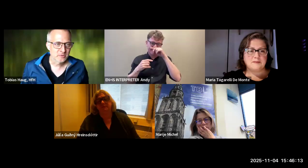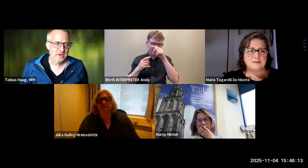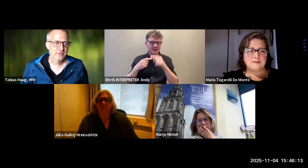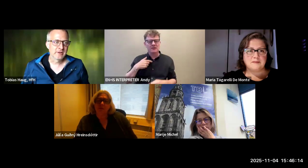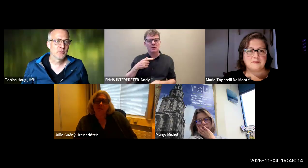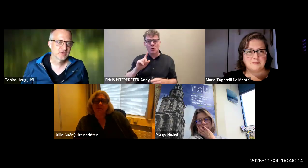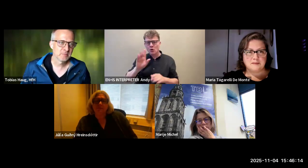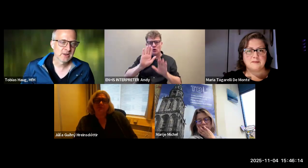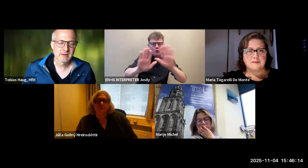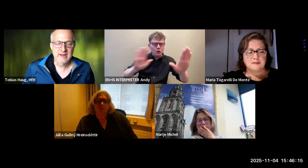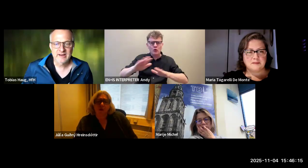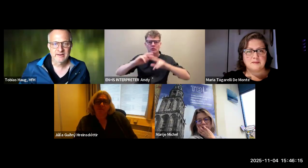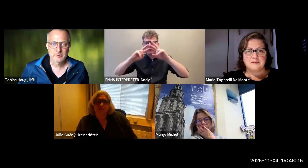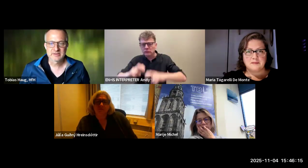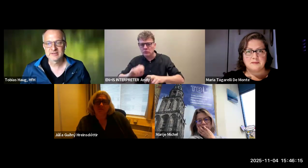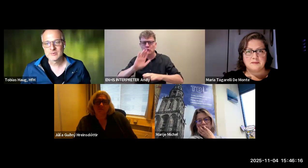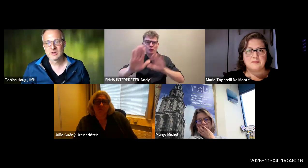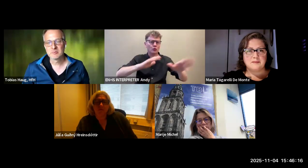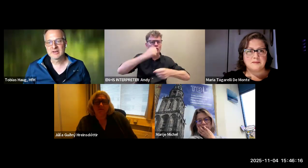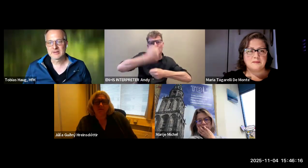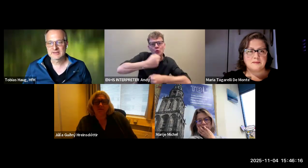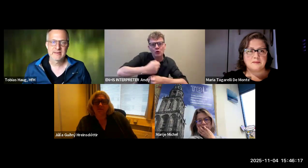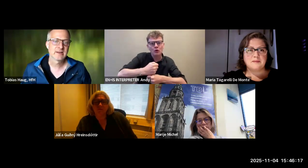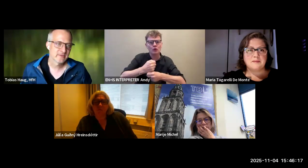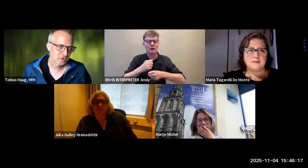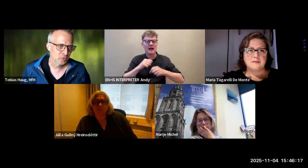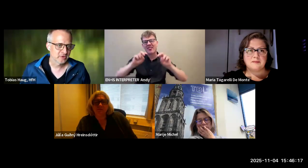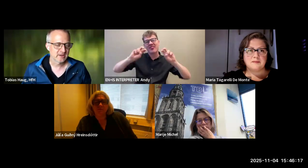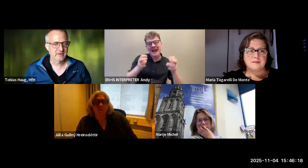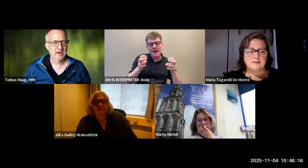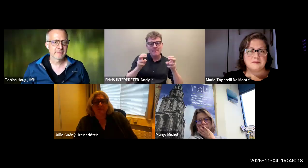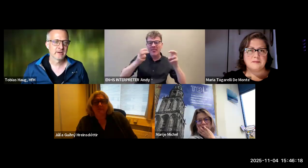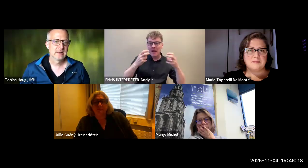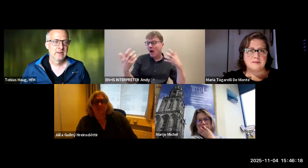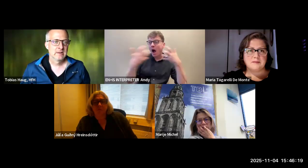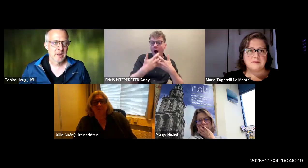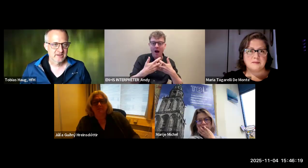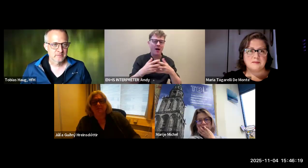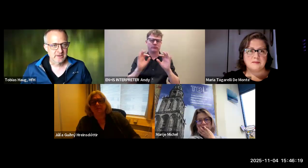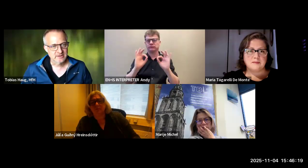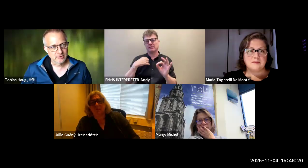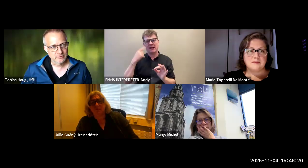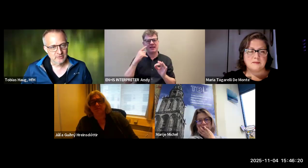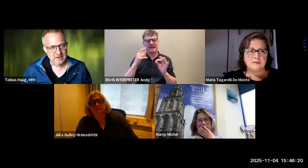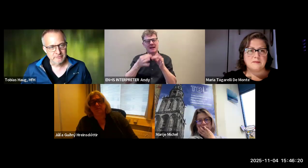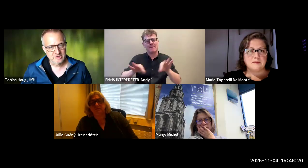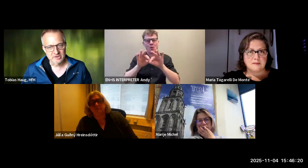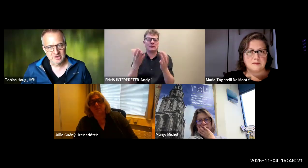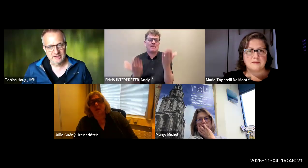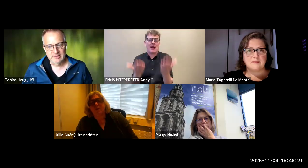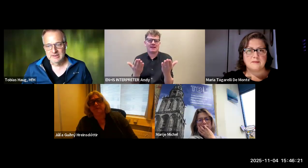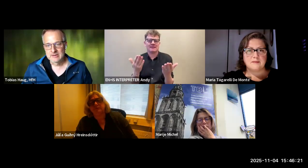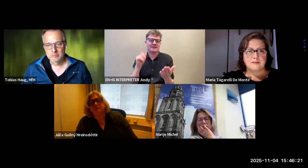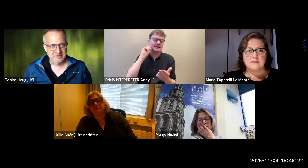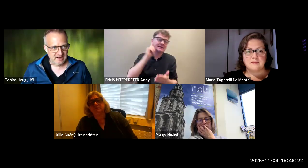are working on, where you feel comfortable, and what the theme will be. But I think it's very important that we have a balanced mix of deaf